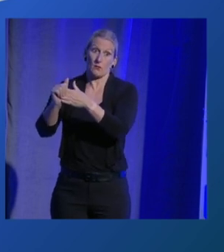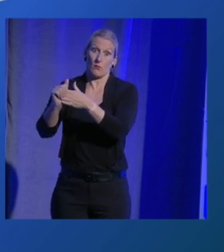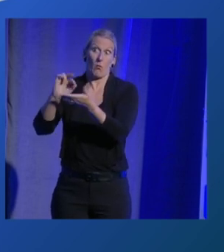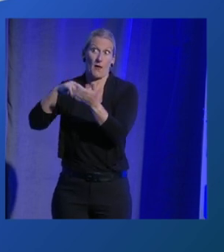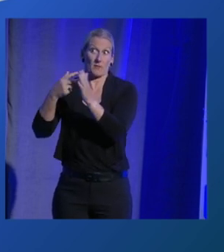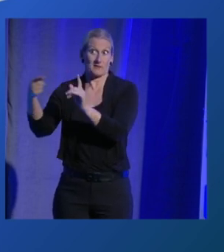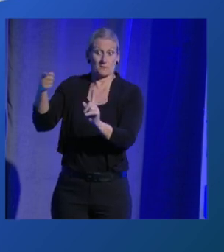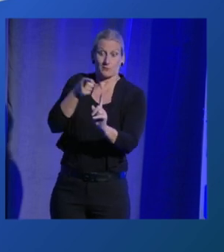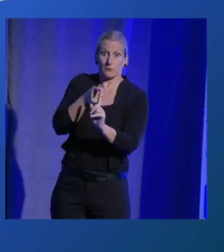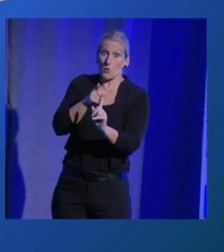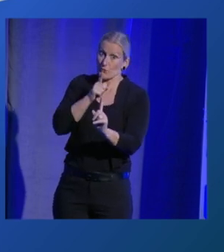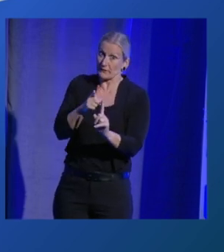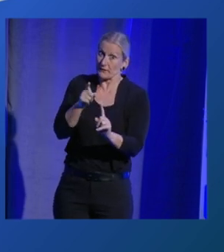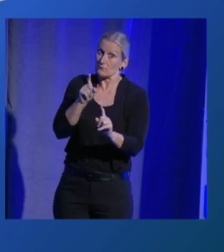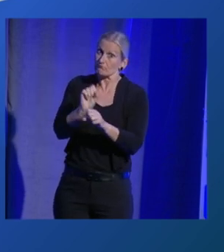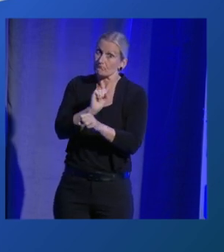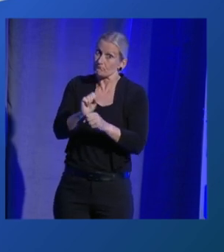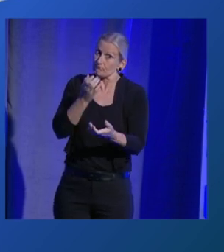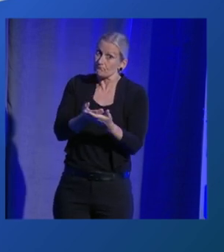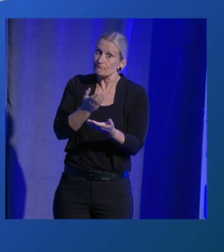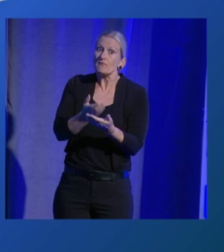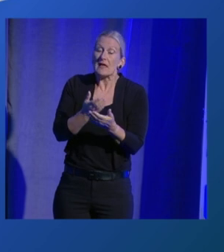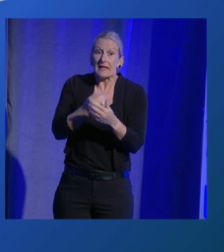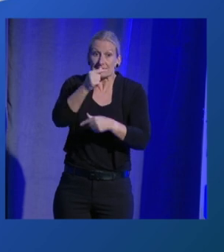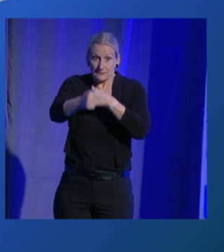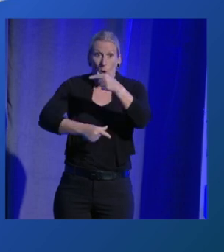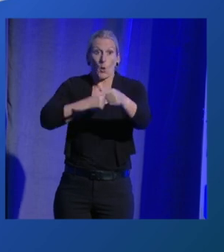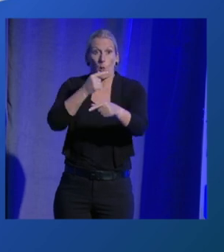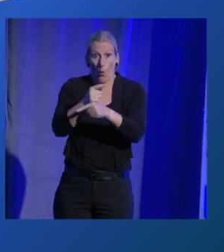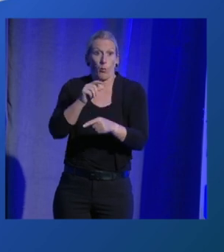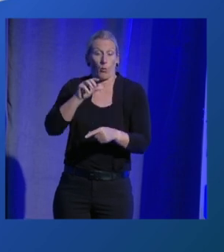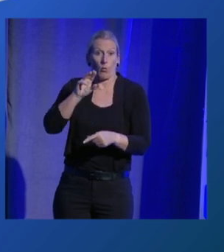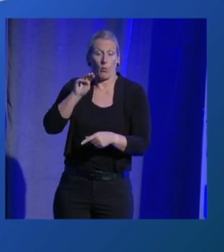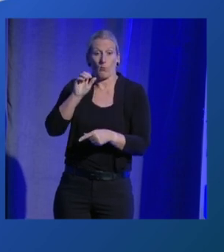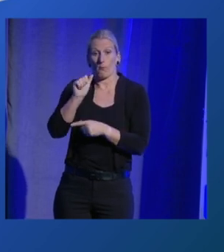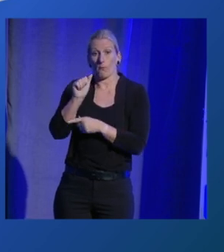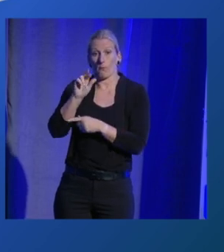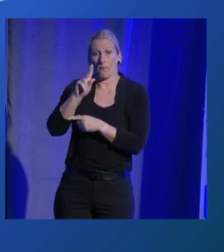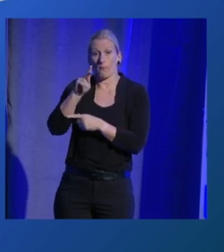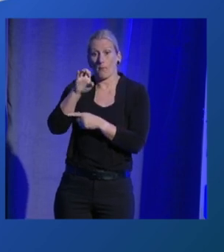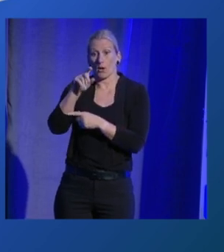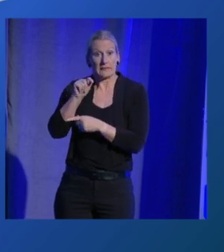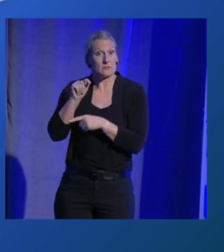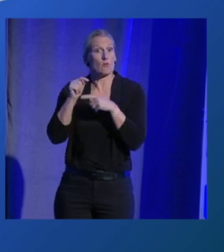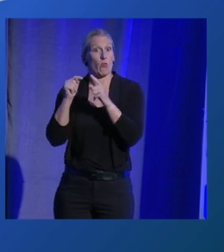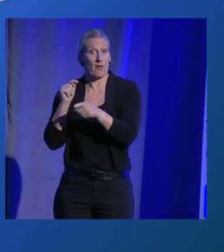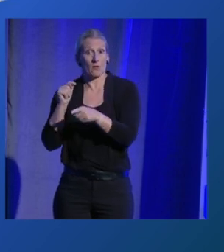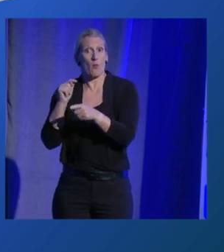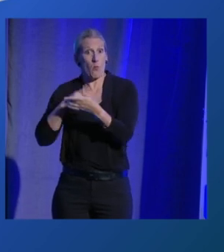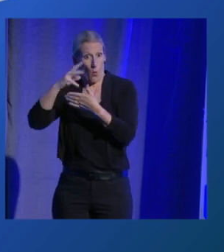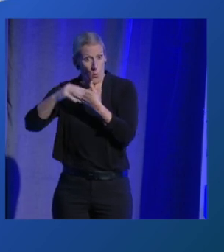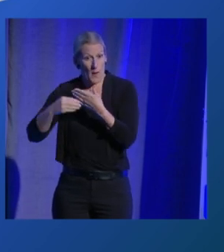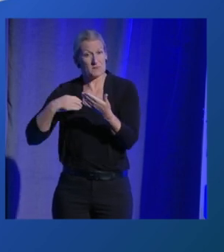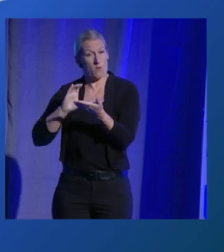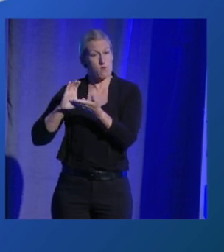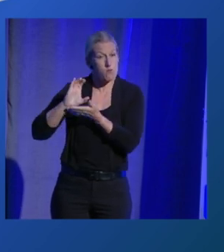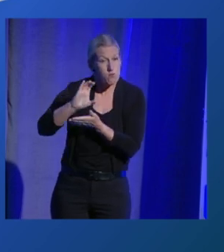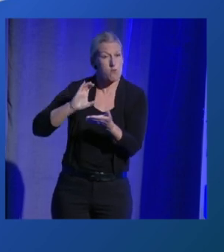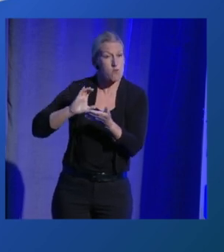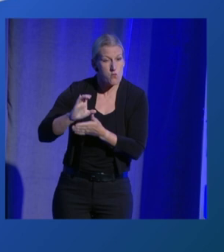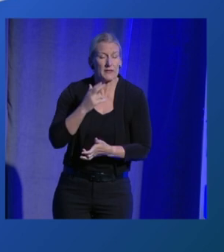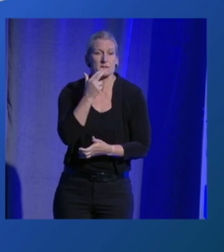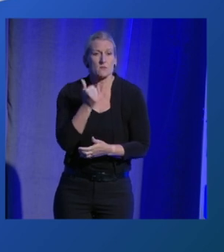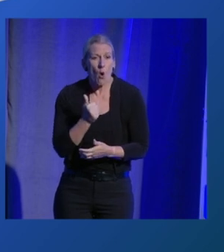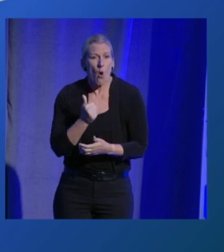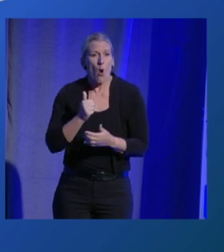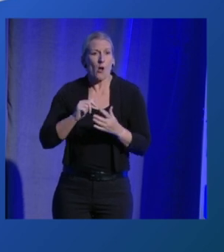seeing the European Union through their cernus program really invest heavily in small startups